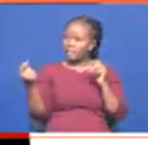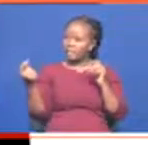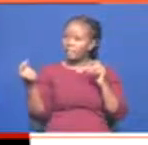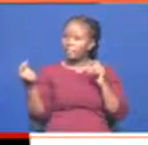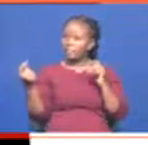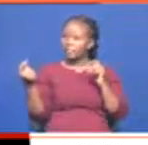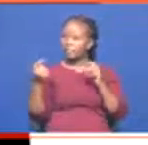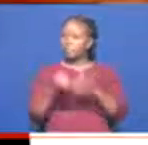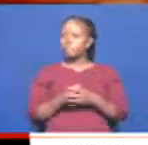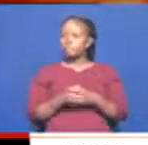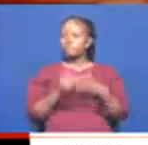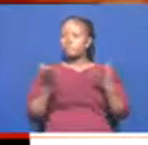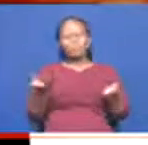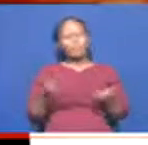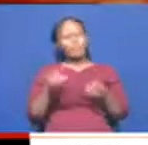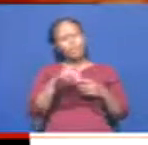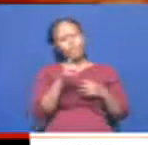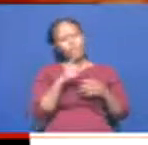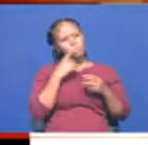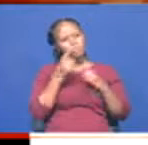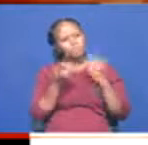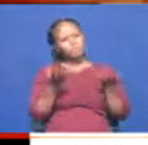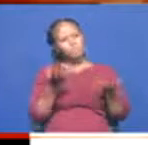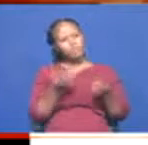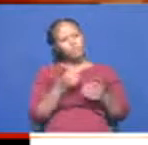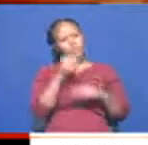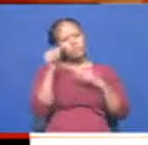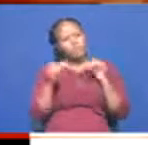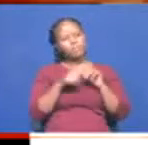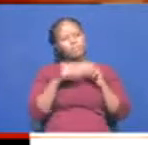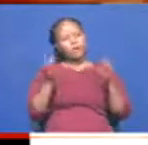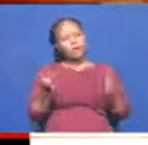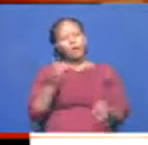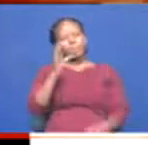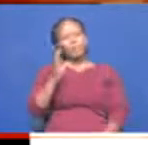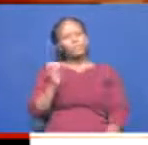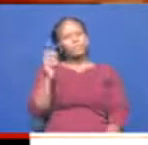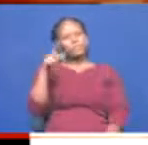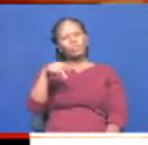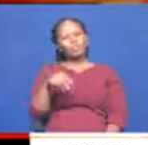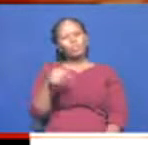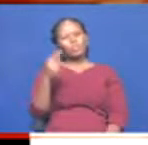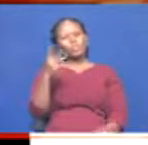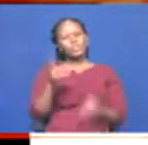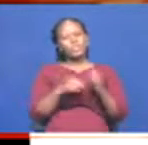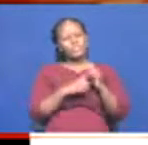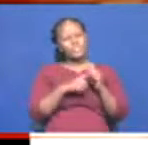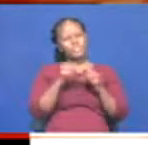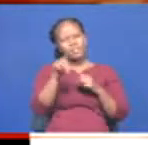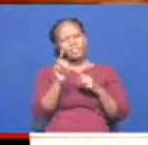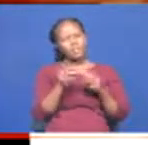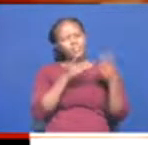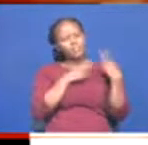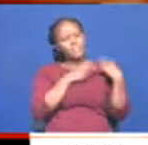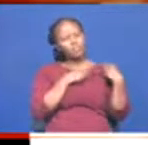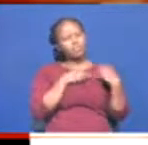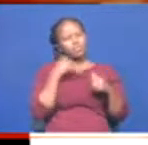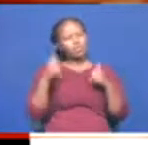Now, you mentioned the COP26. Perhaps what roles do engineers in Kenya play